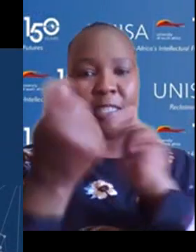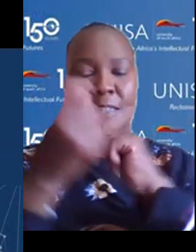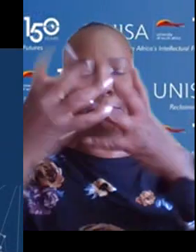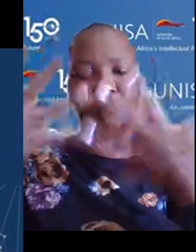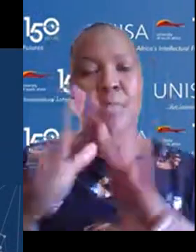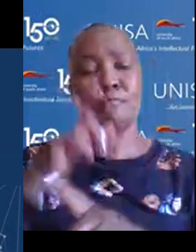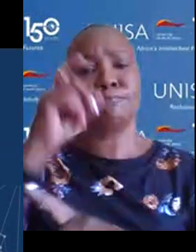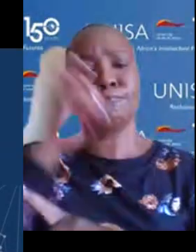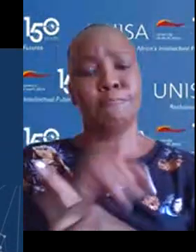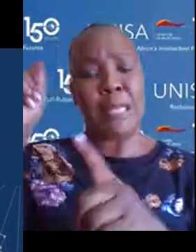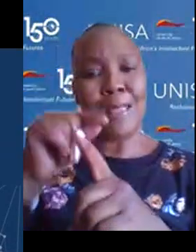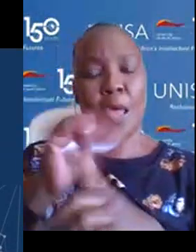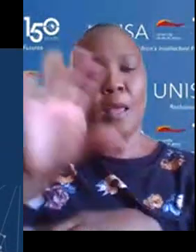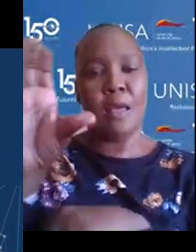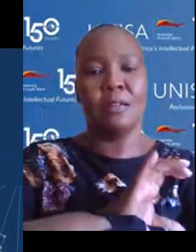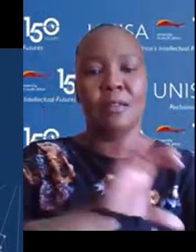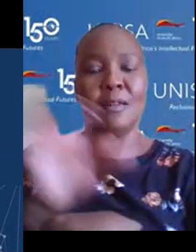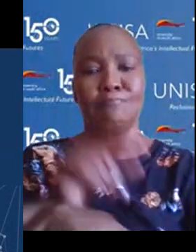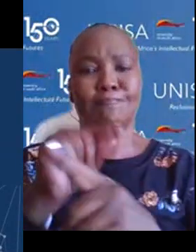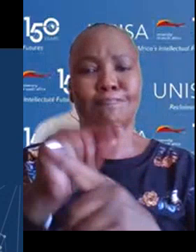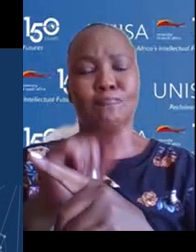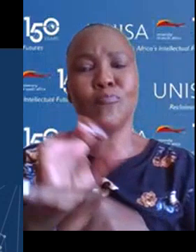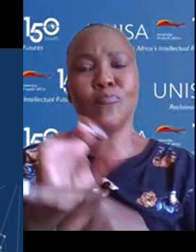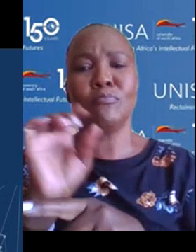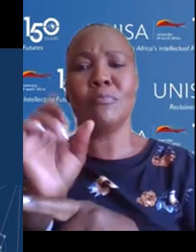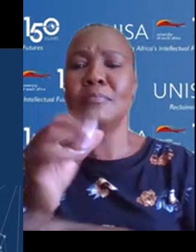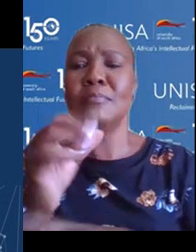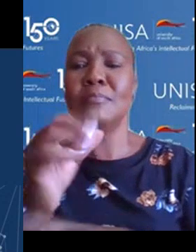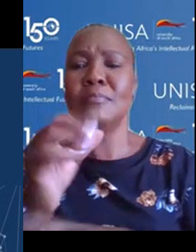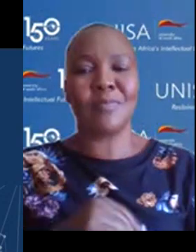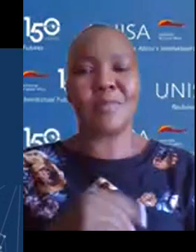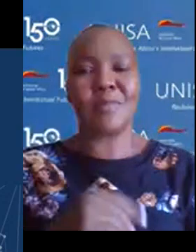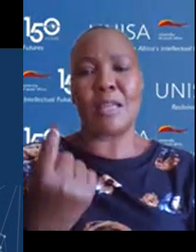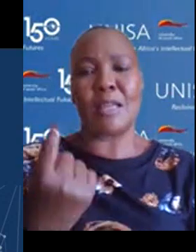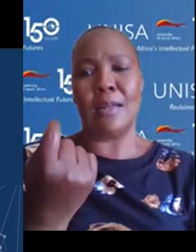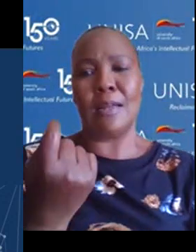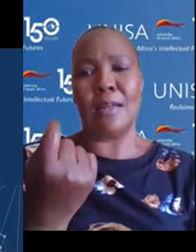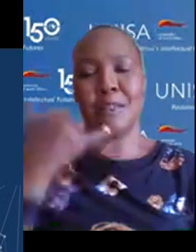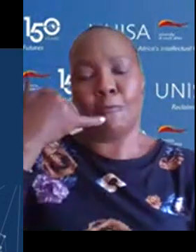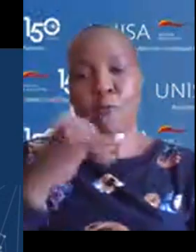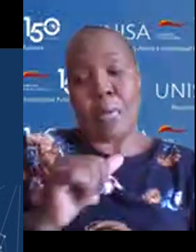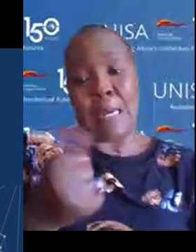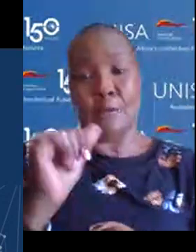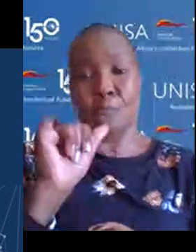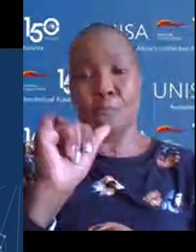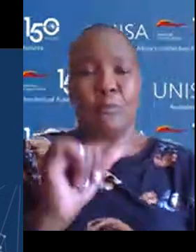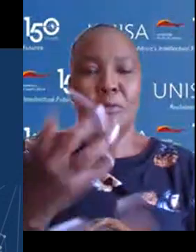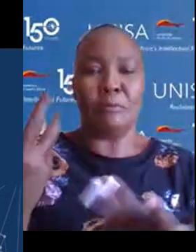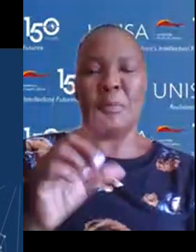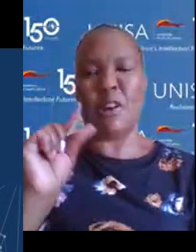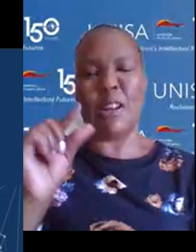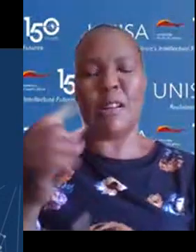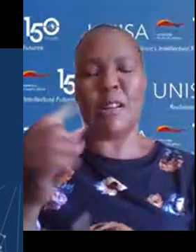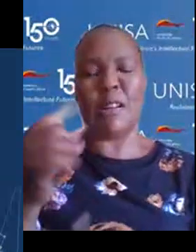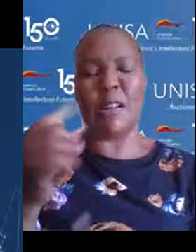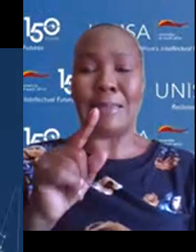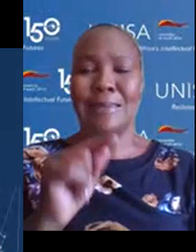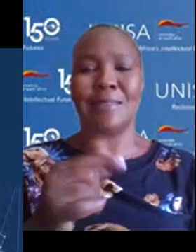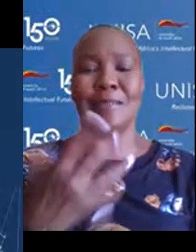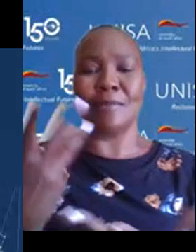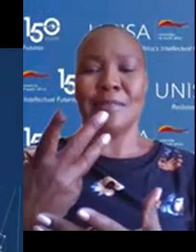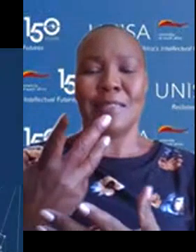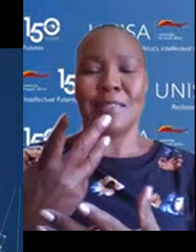are using computers. So that really what is a computer, and your little cell phone that's sitting next to you might not be that little. That is a miniature